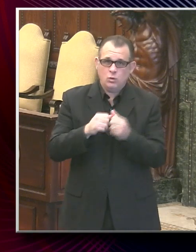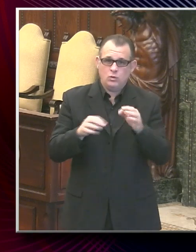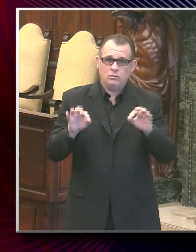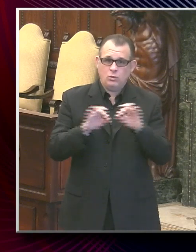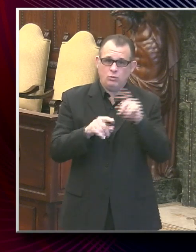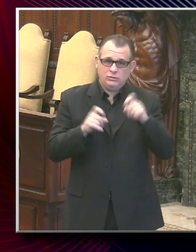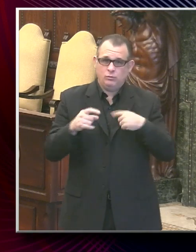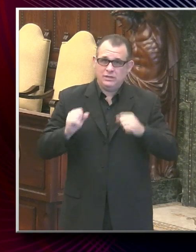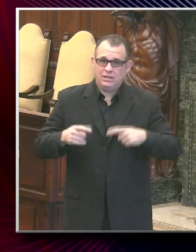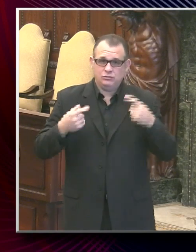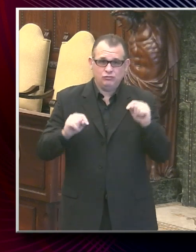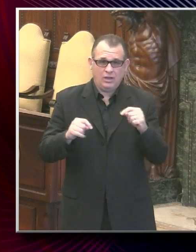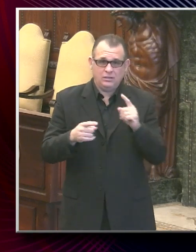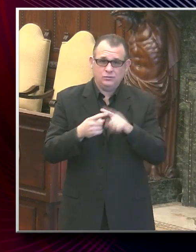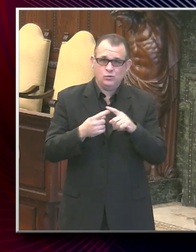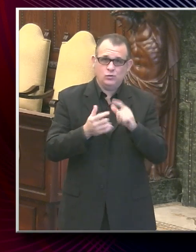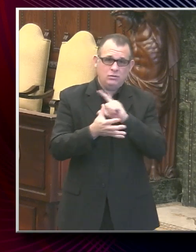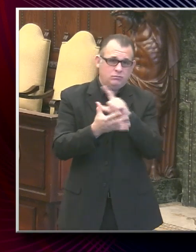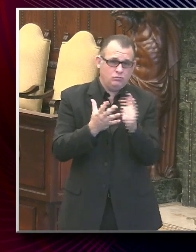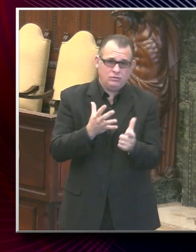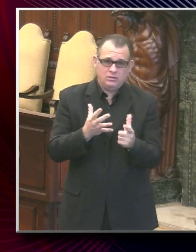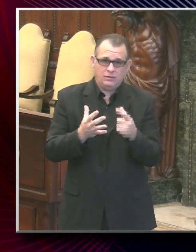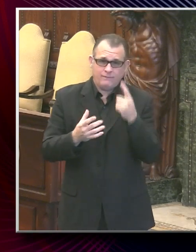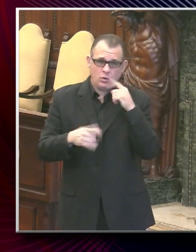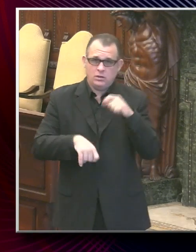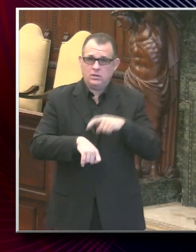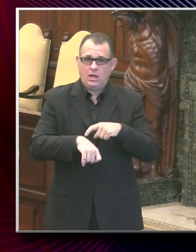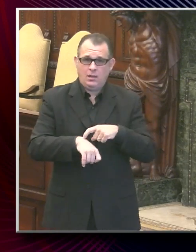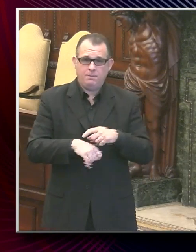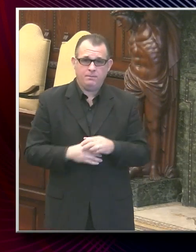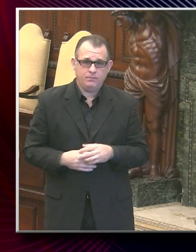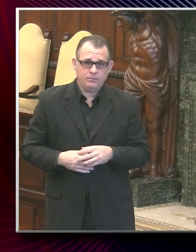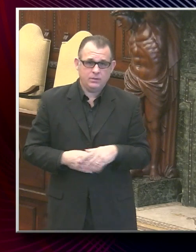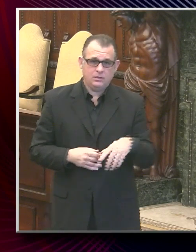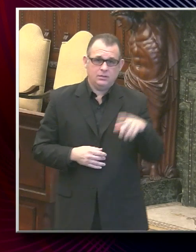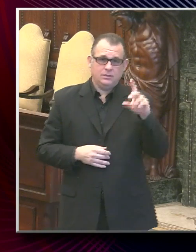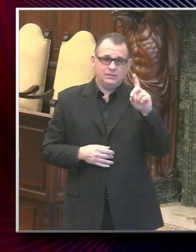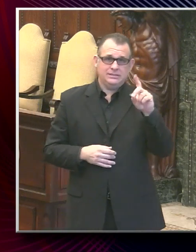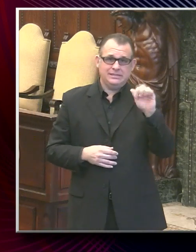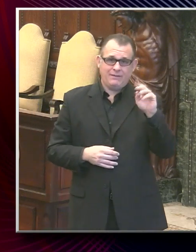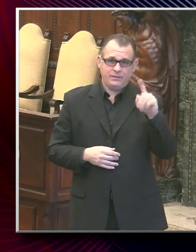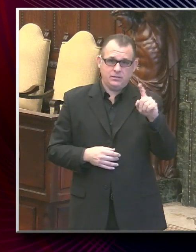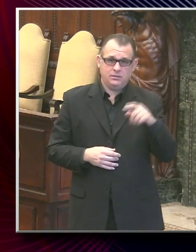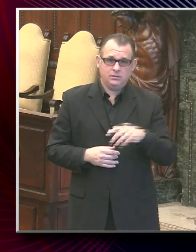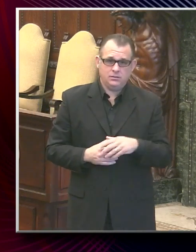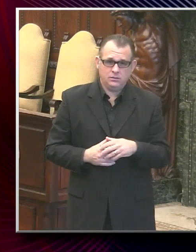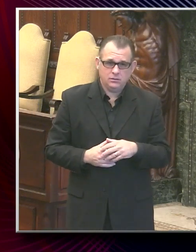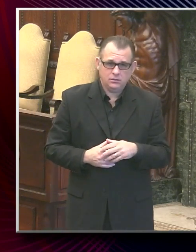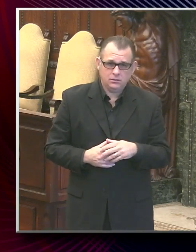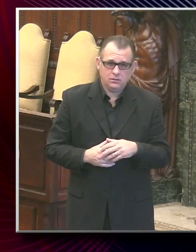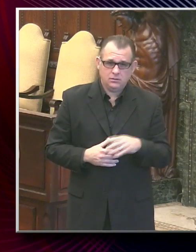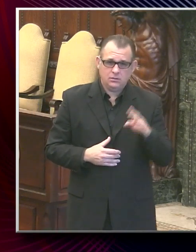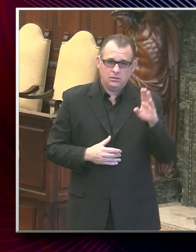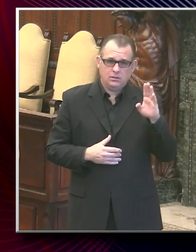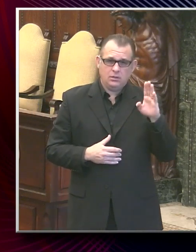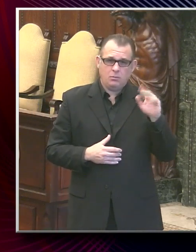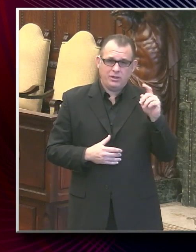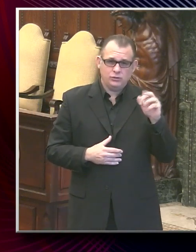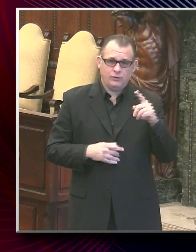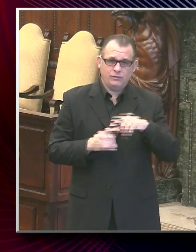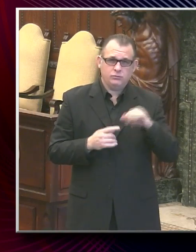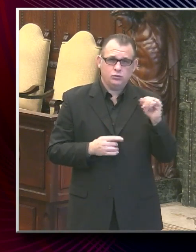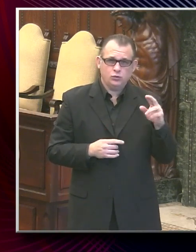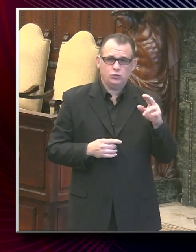try to get to everyone before our time limit. We're going to go to David Melandra Jr. of the Philly Sports Network.